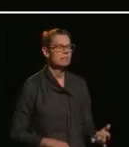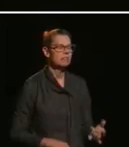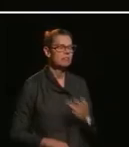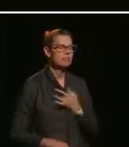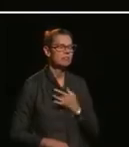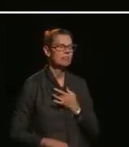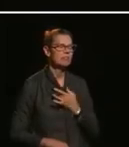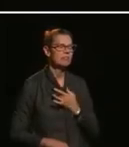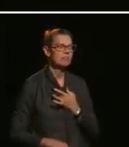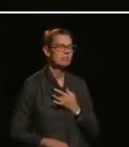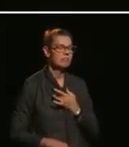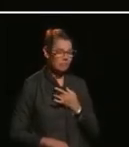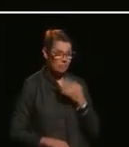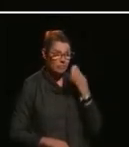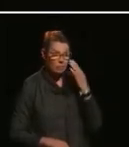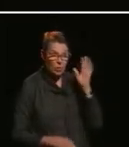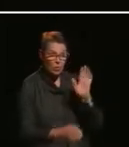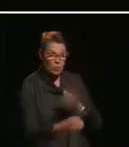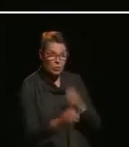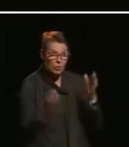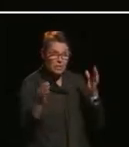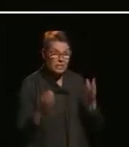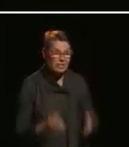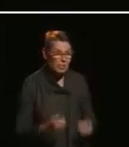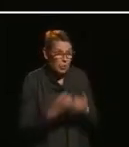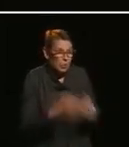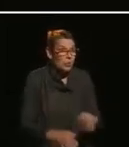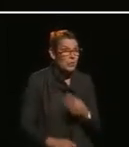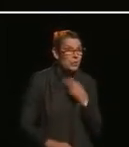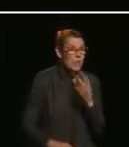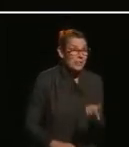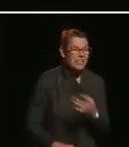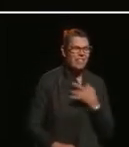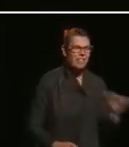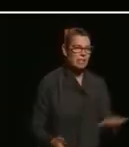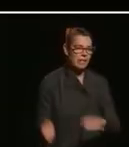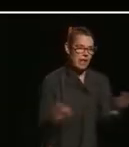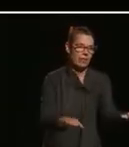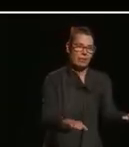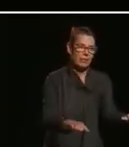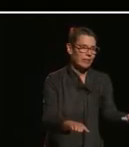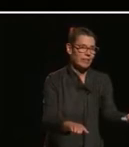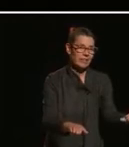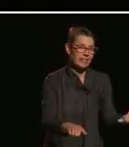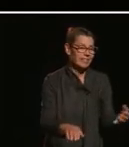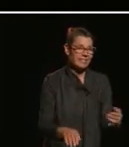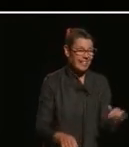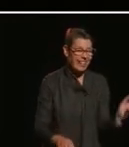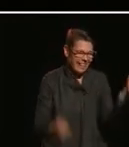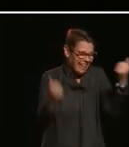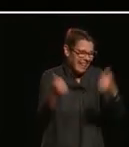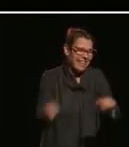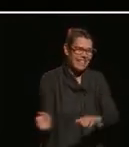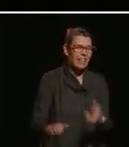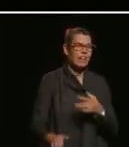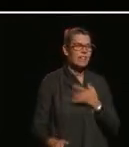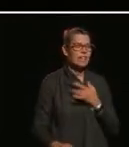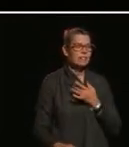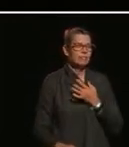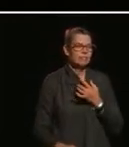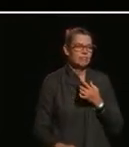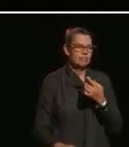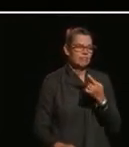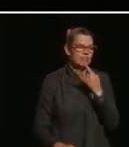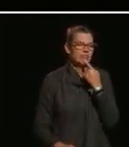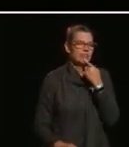The loss of a singer's voice is a death in the family, and like any death, I feel it every day. I'm surprised